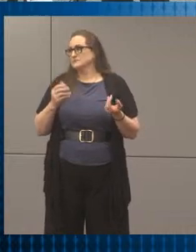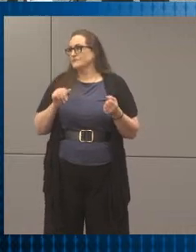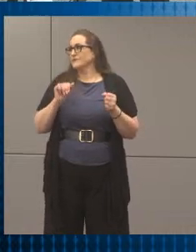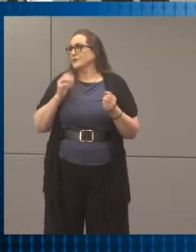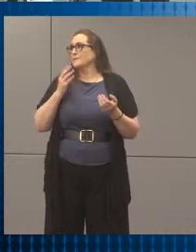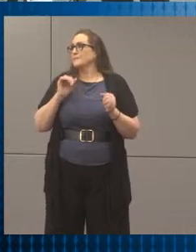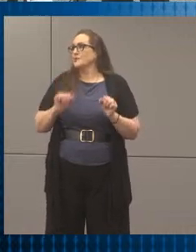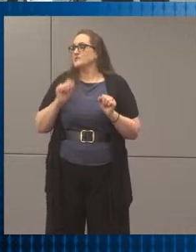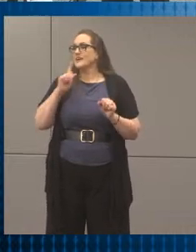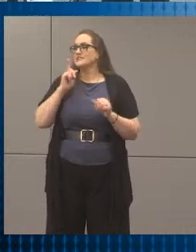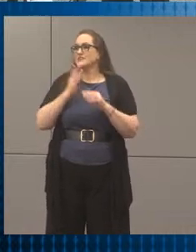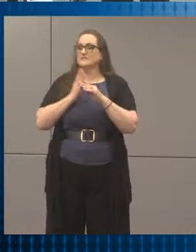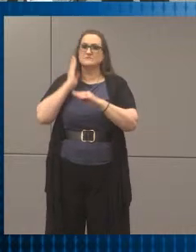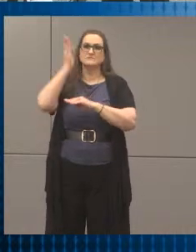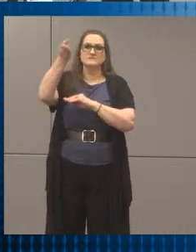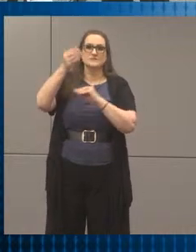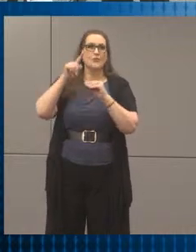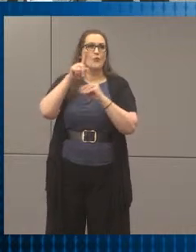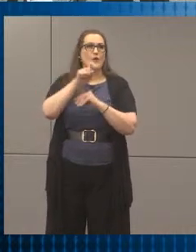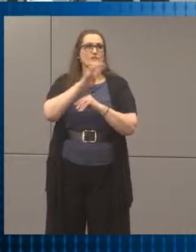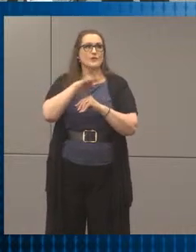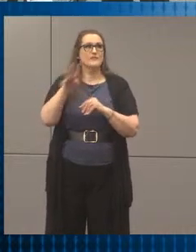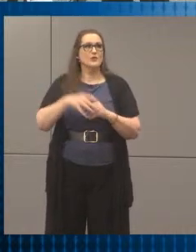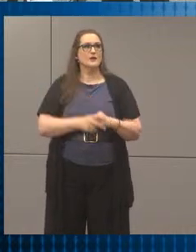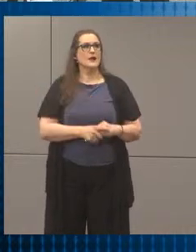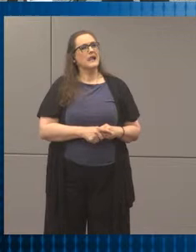potentially exceed the 144?